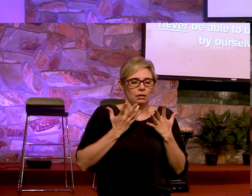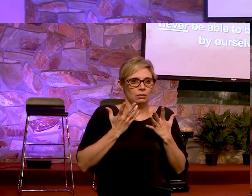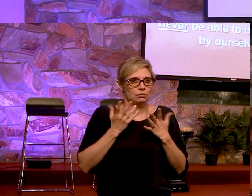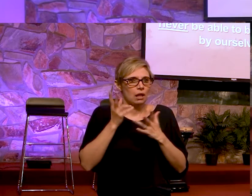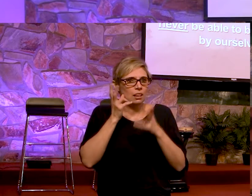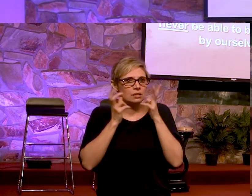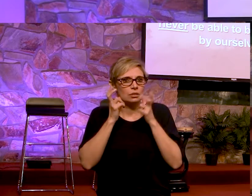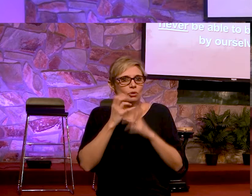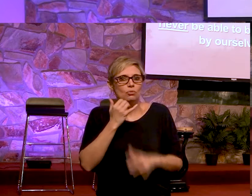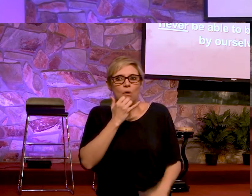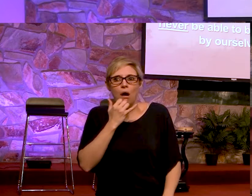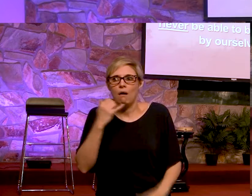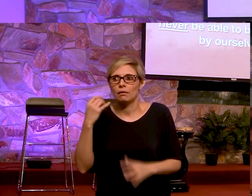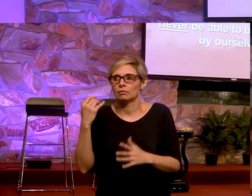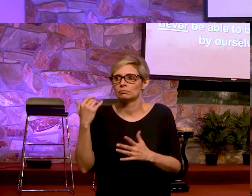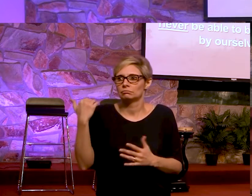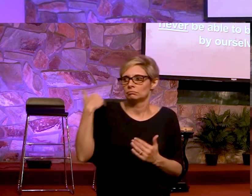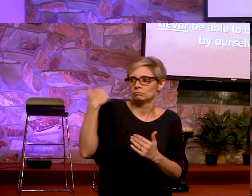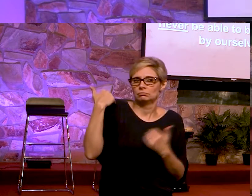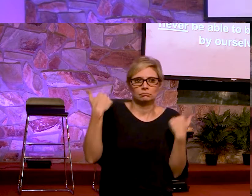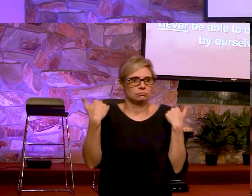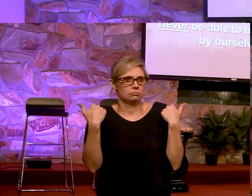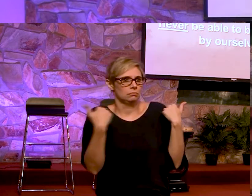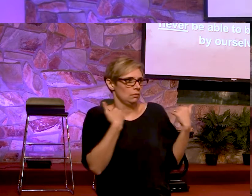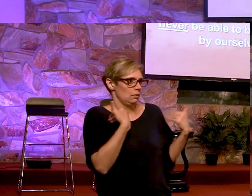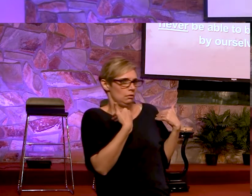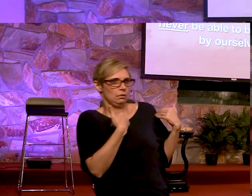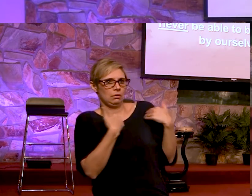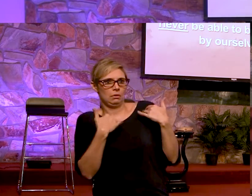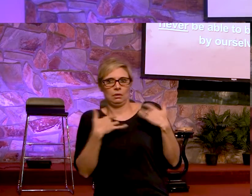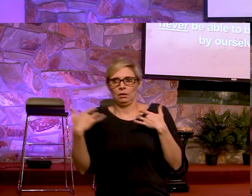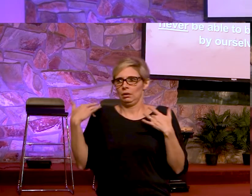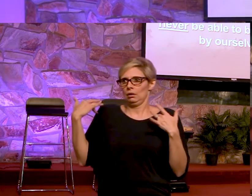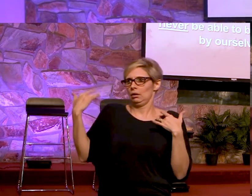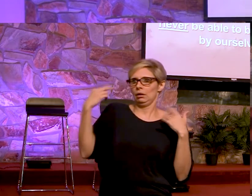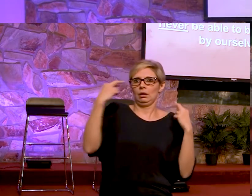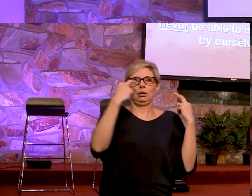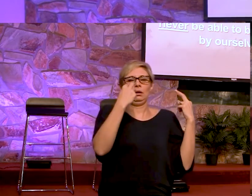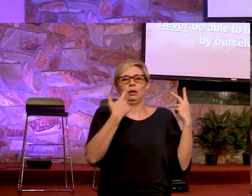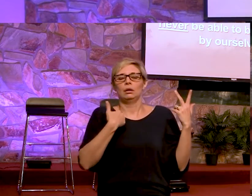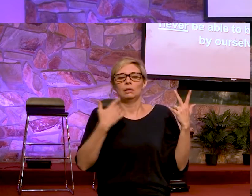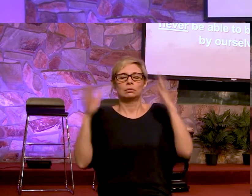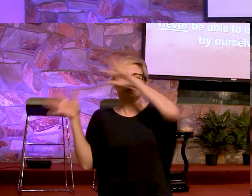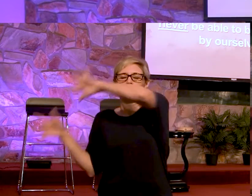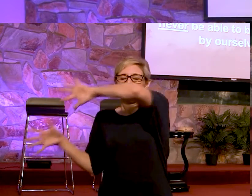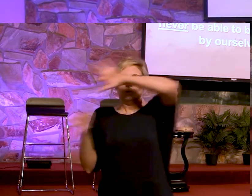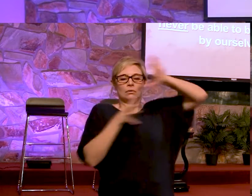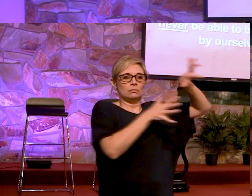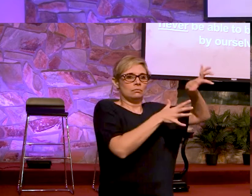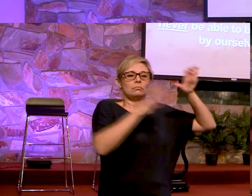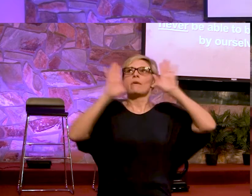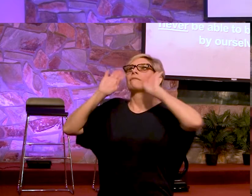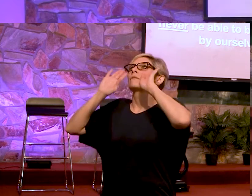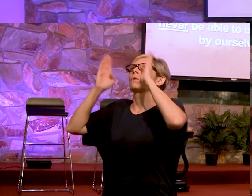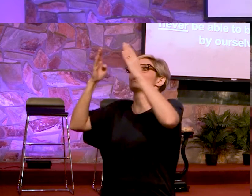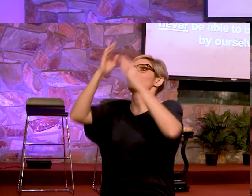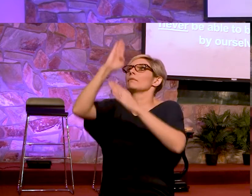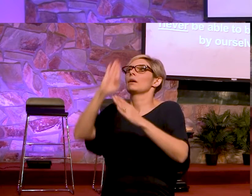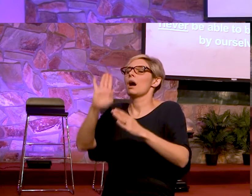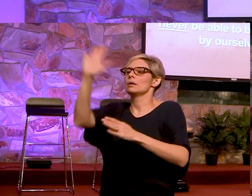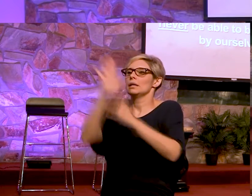to the voice of God. We start to think about the wrong things instead of thinking upon the Word of God.